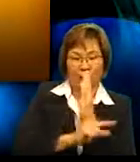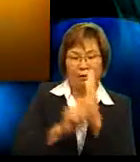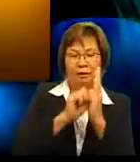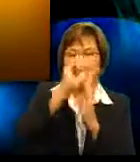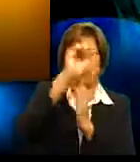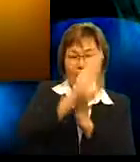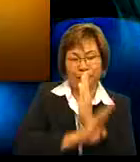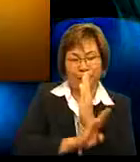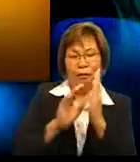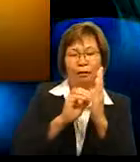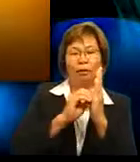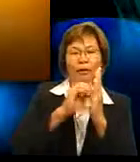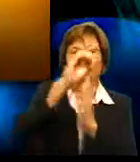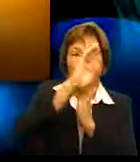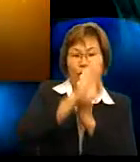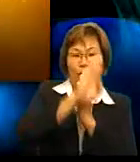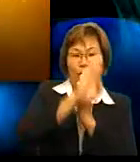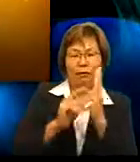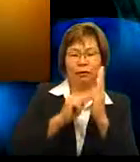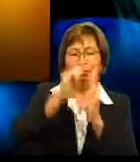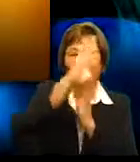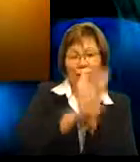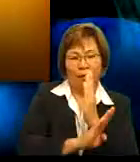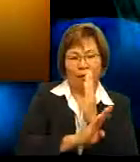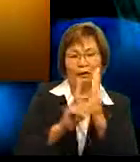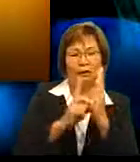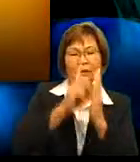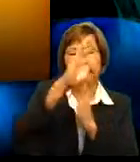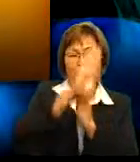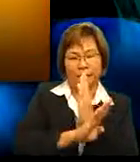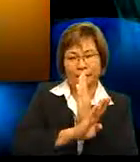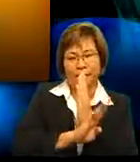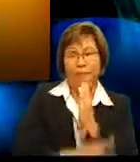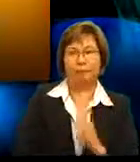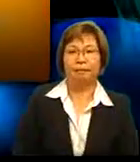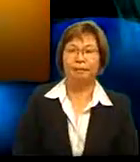September, October, November, and December.